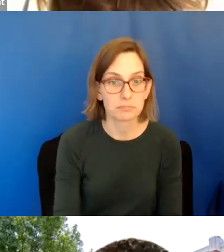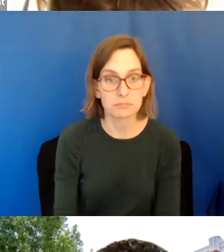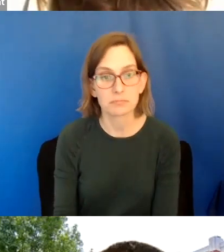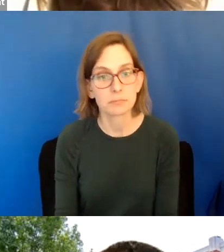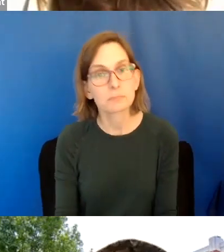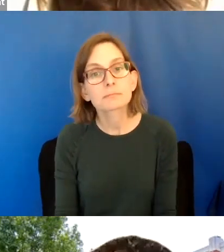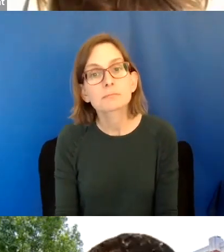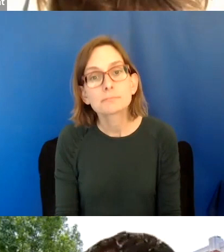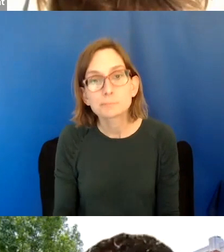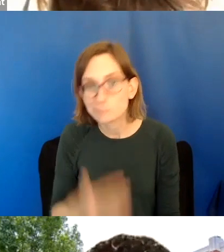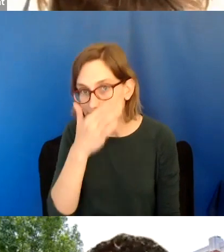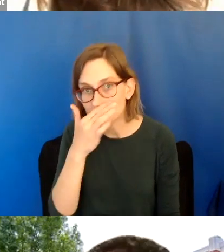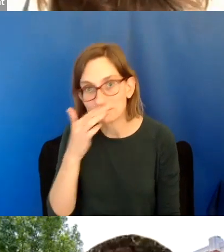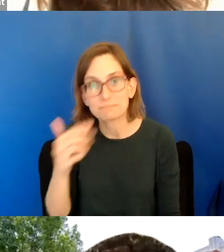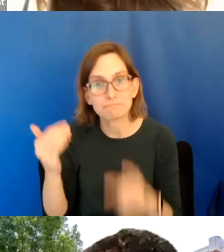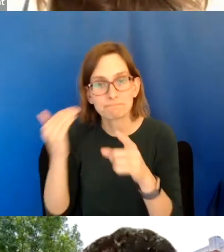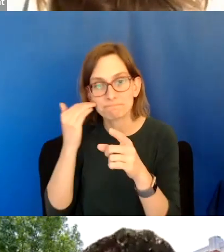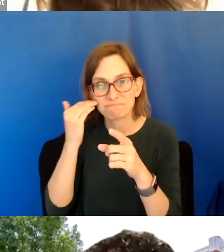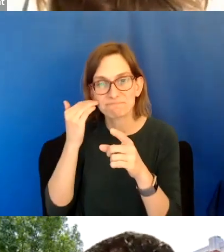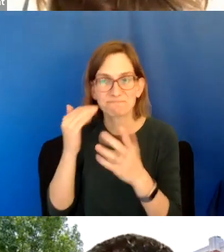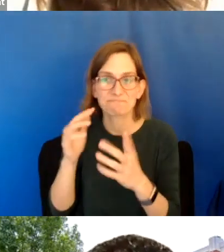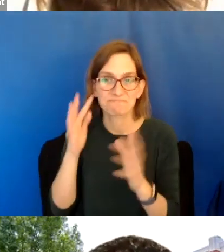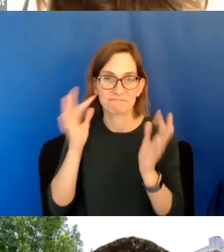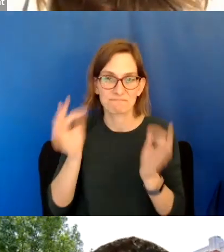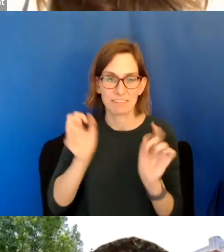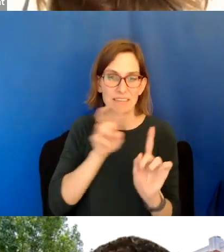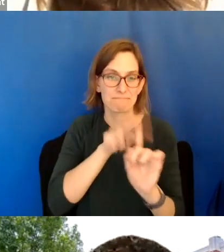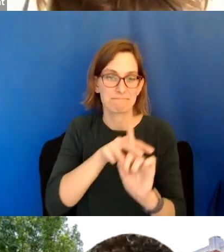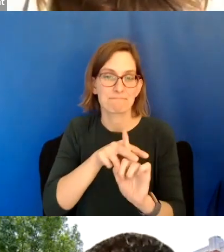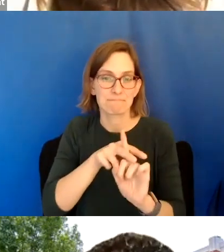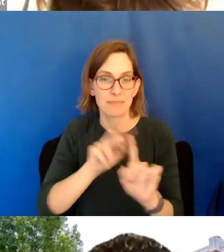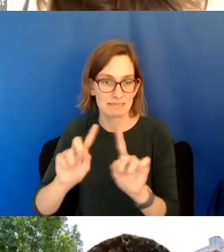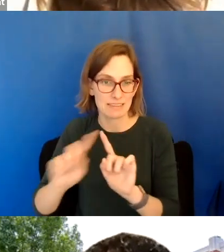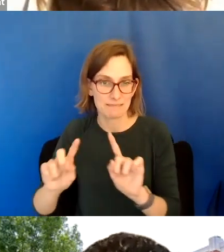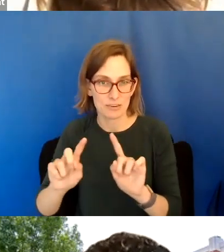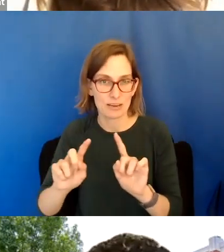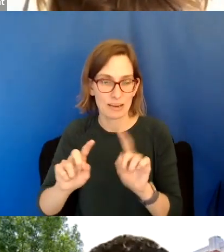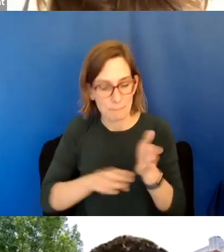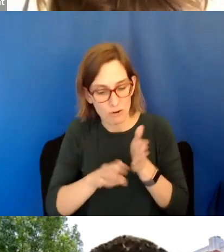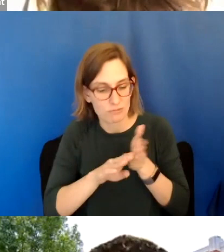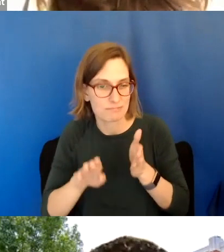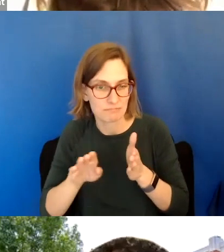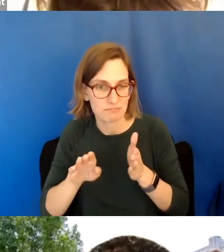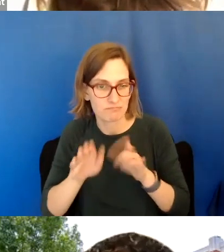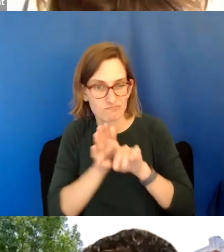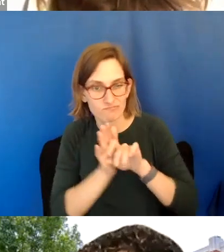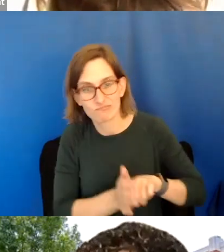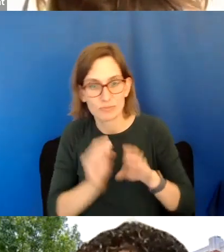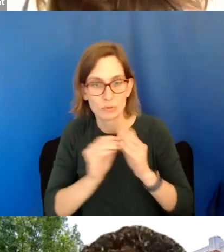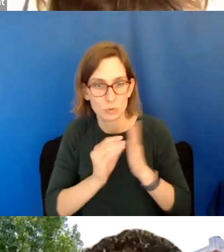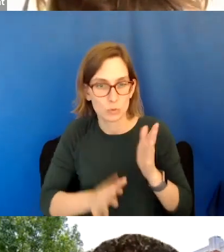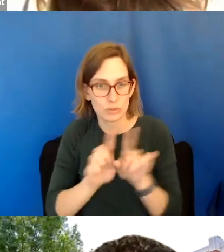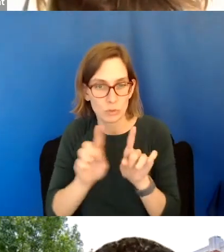So, and I know definitely can be applied to other marginalized students as well and other